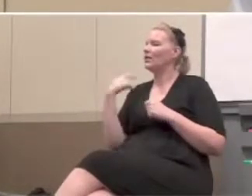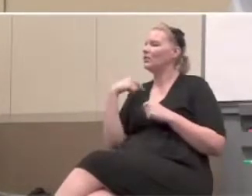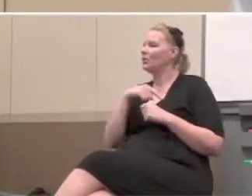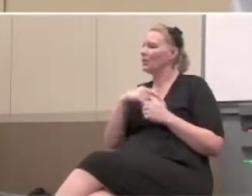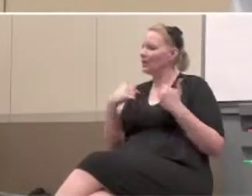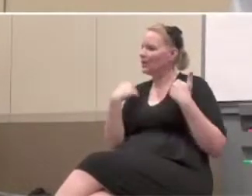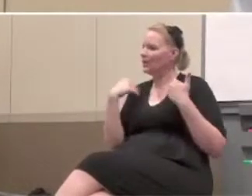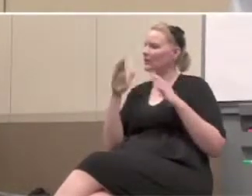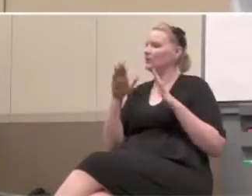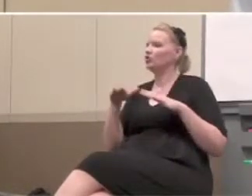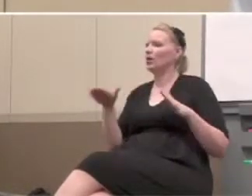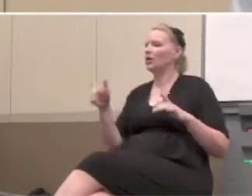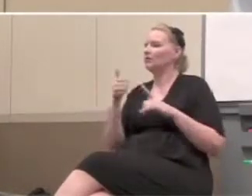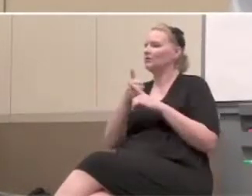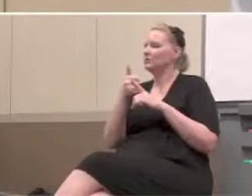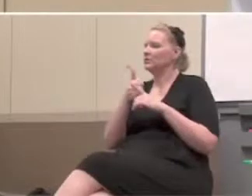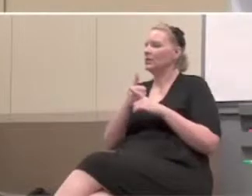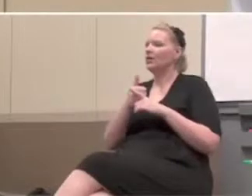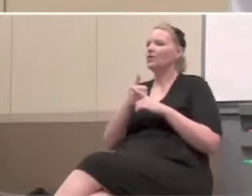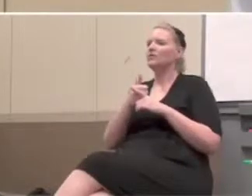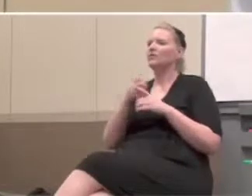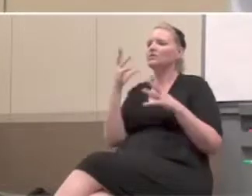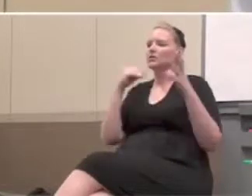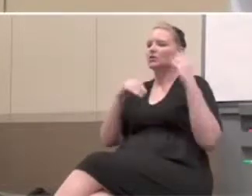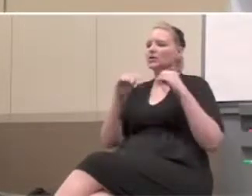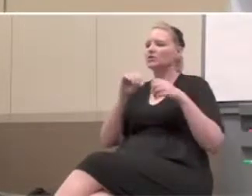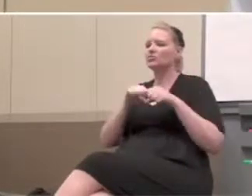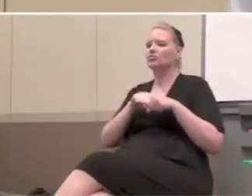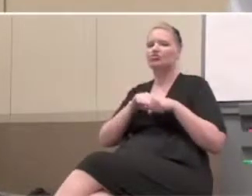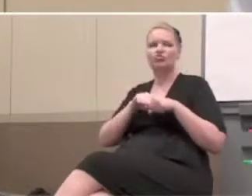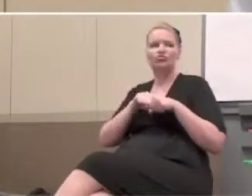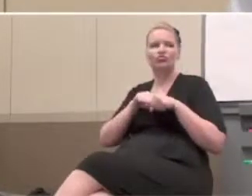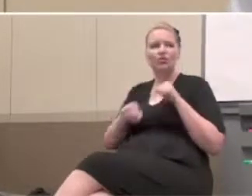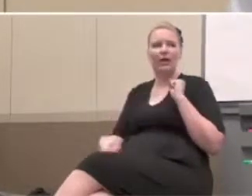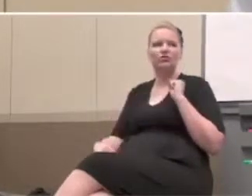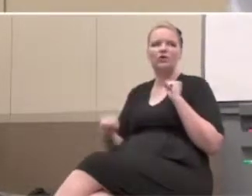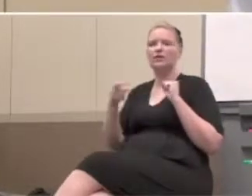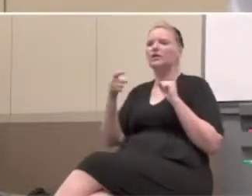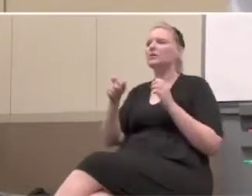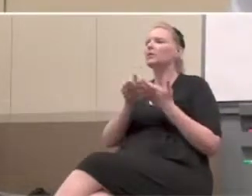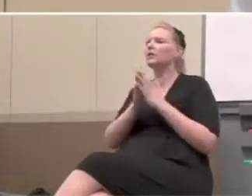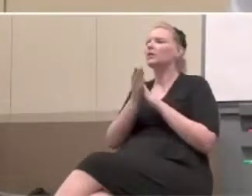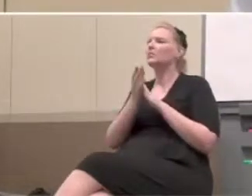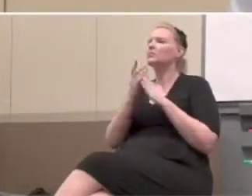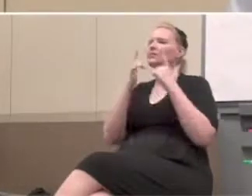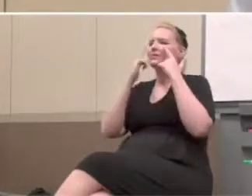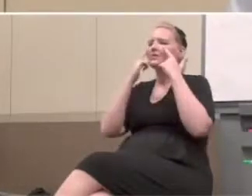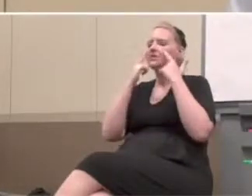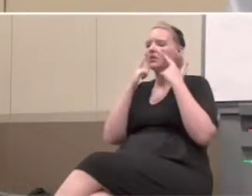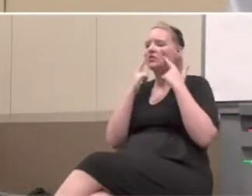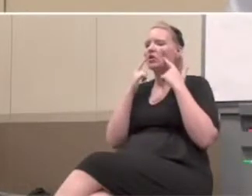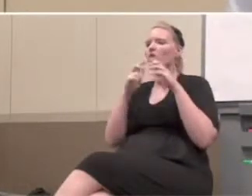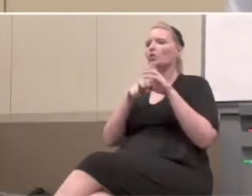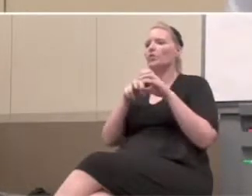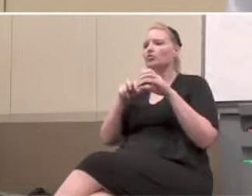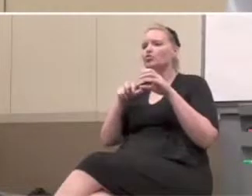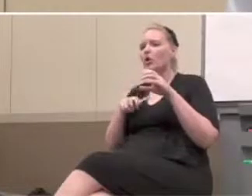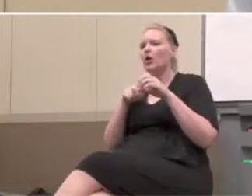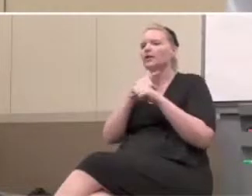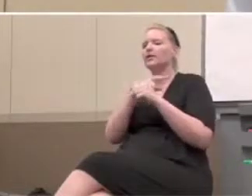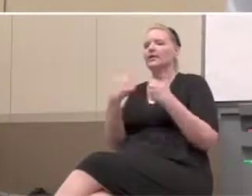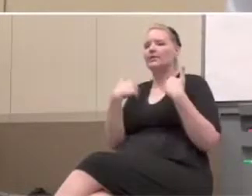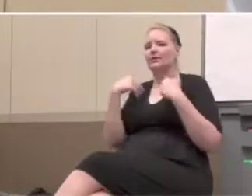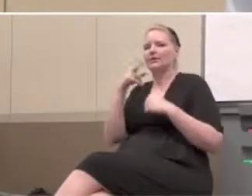with a child who's undergone a tragedy and often becomes tearful and withdrawn. He has a history of